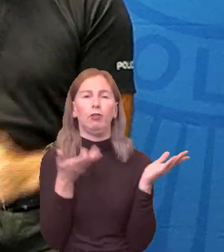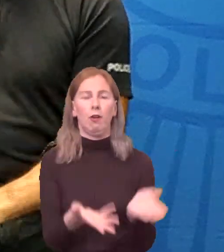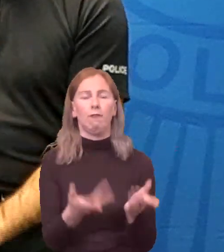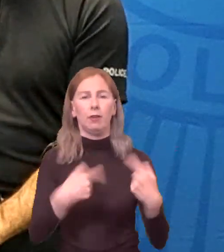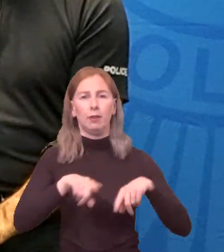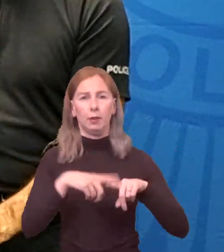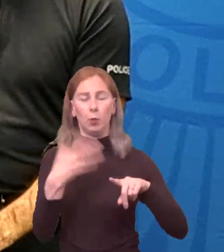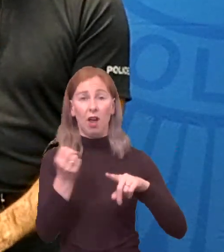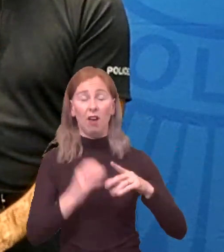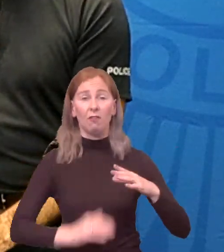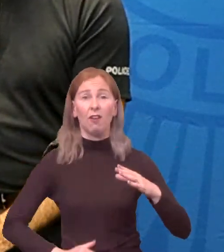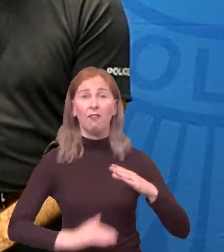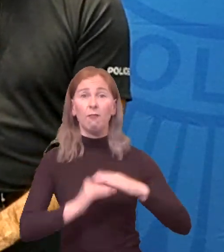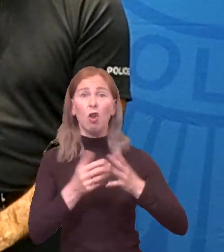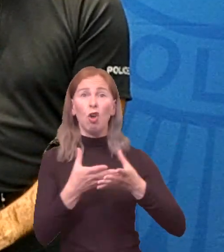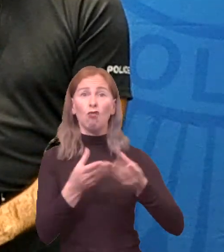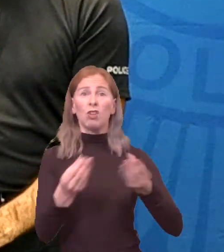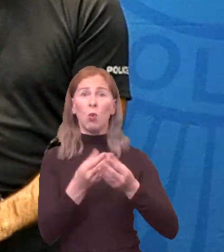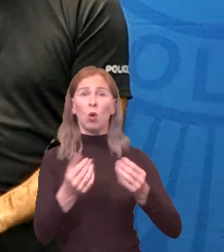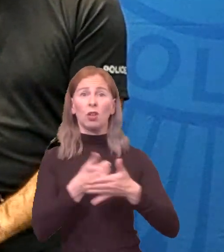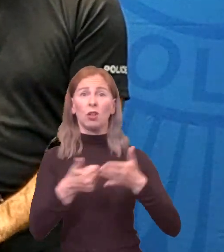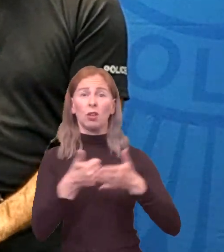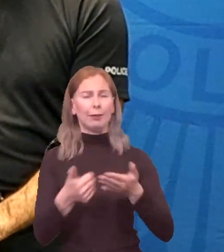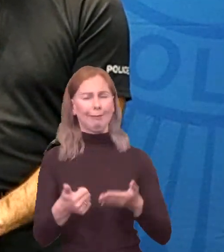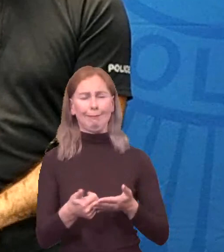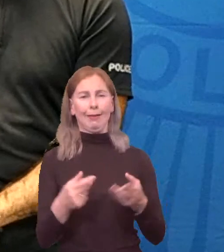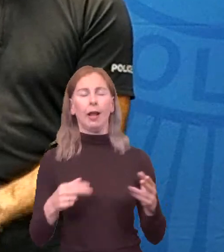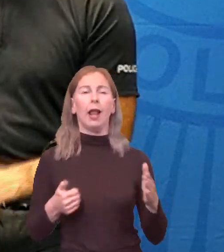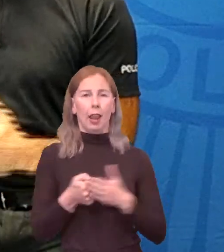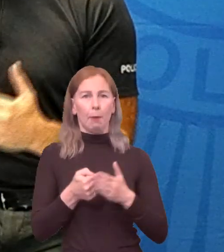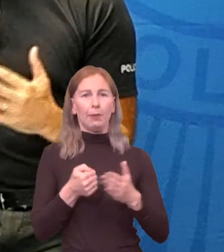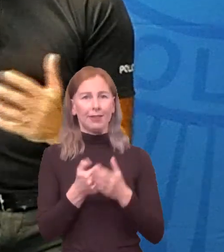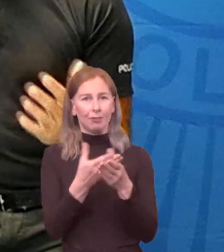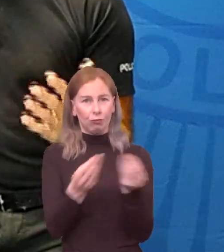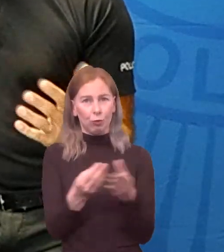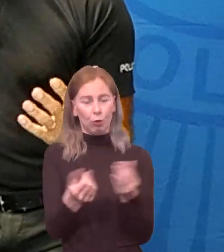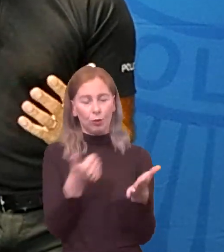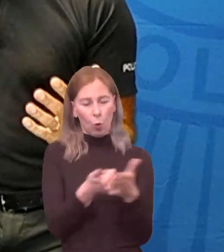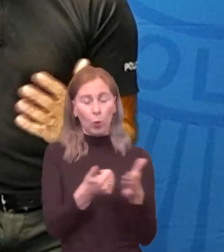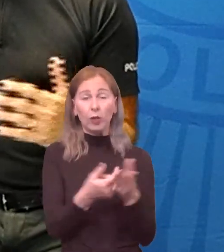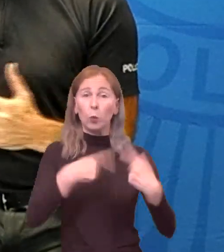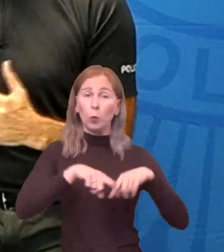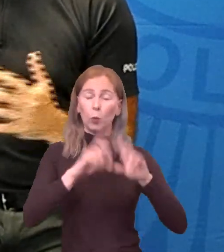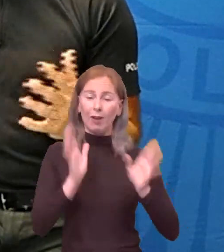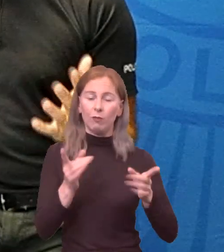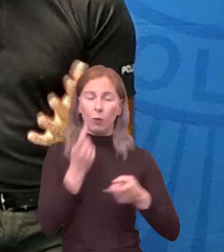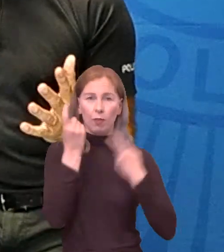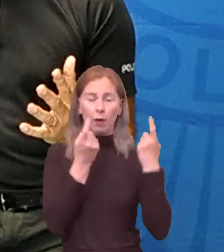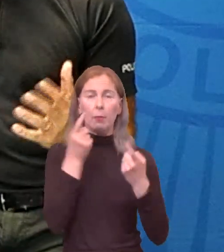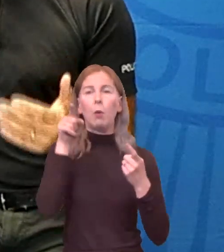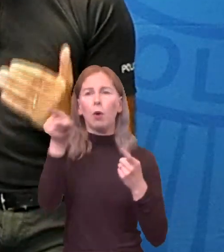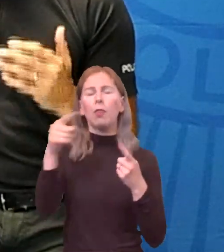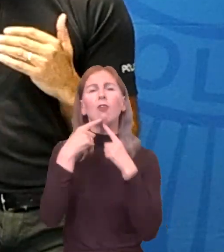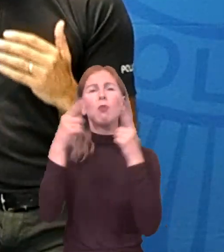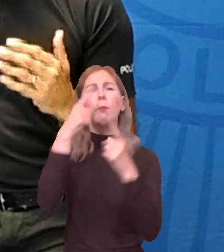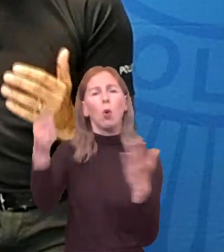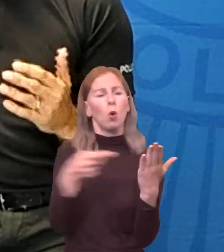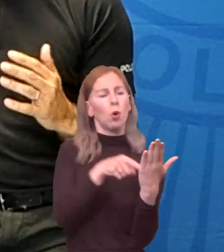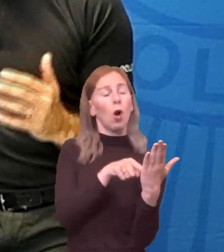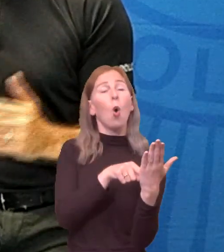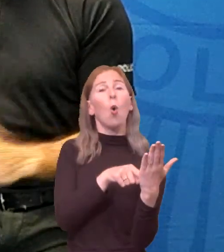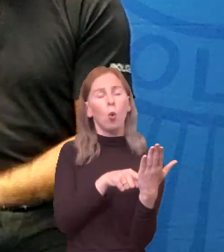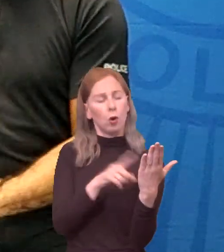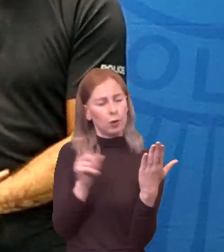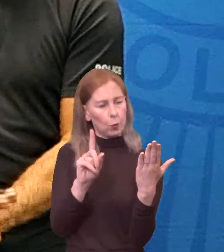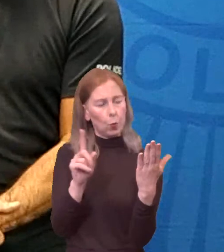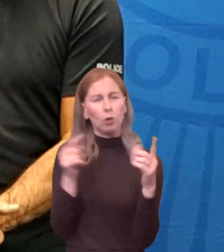with. So that mention of threat, harm and risk is about what's the immediate threat and who is at harm. And there's just a